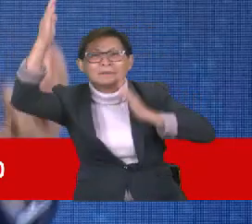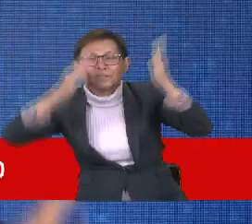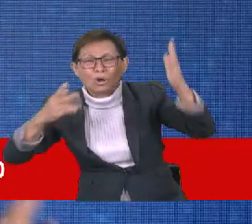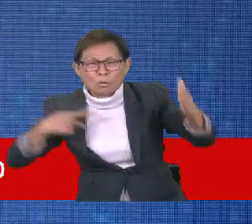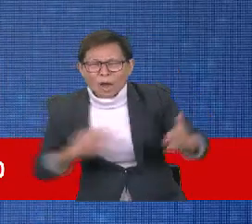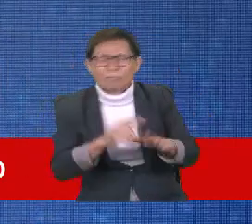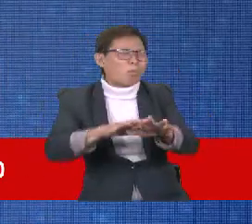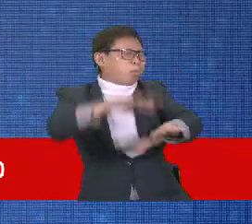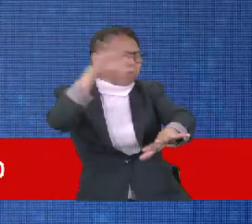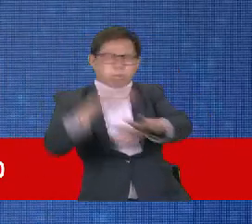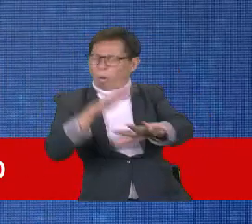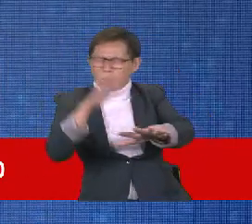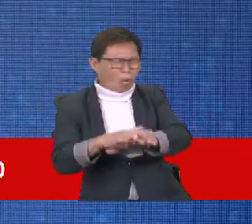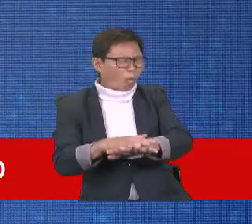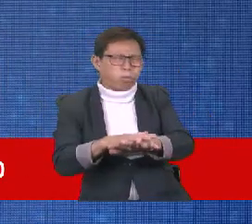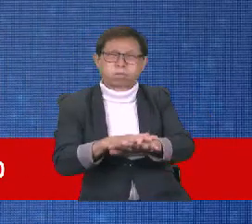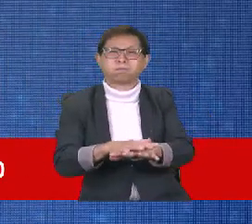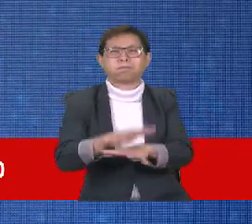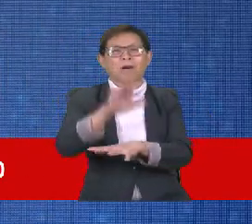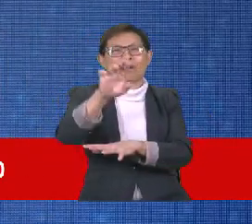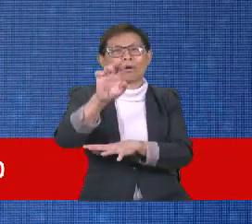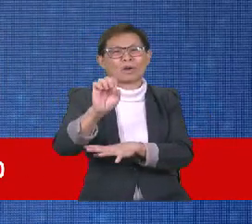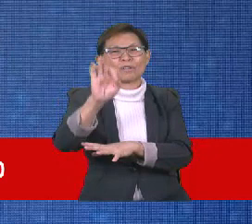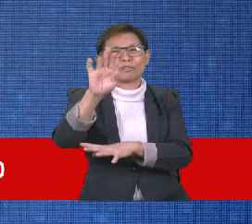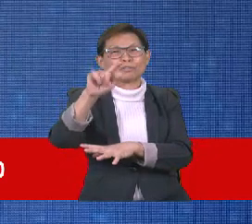has the largest number of refugees from Myanmar.